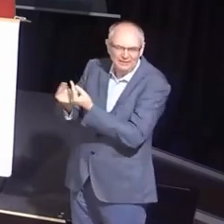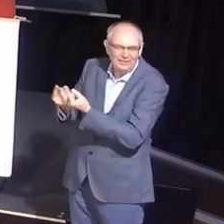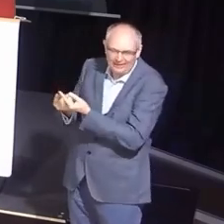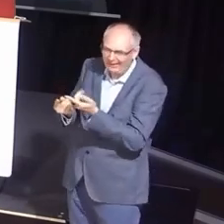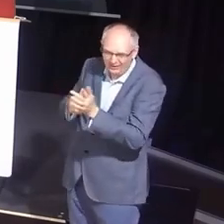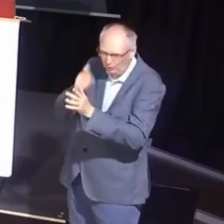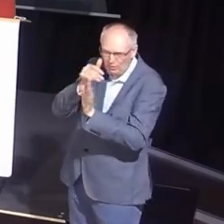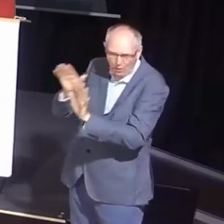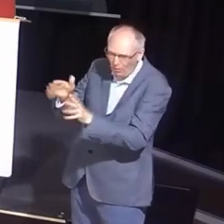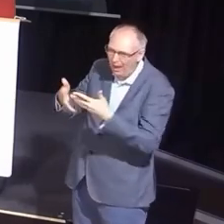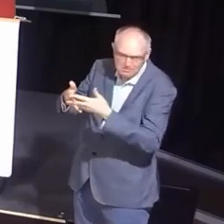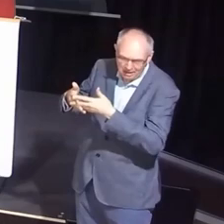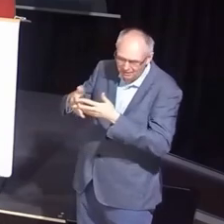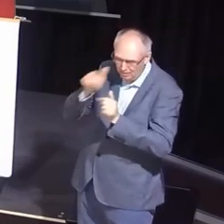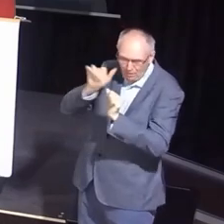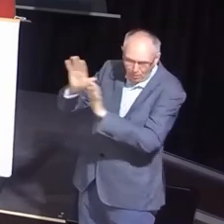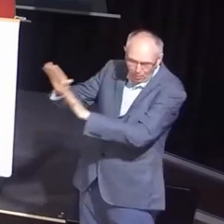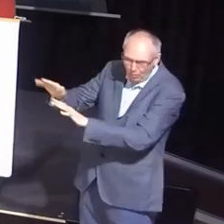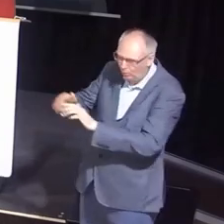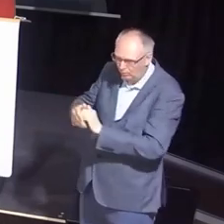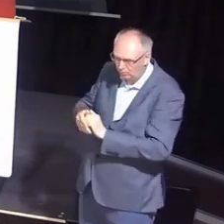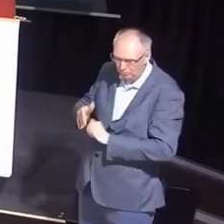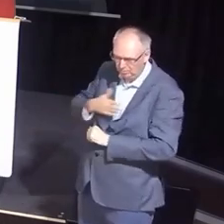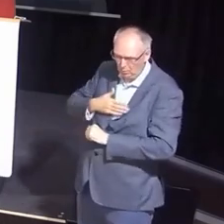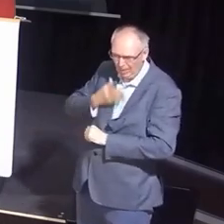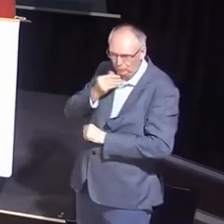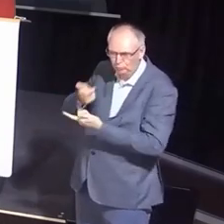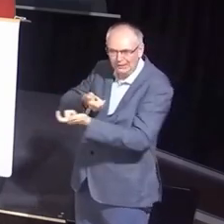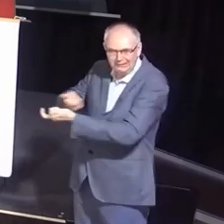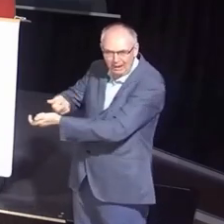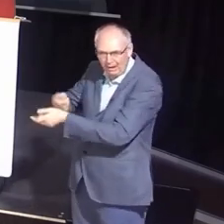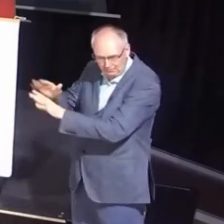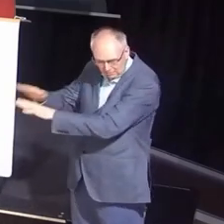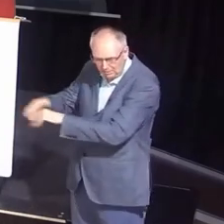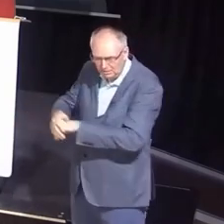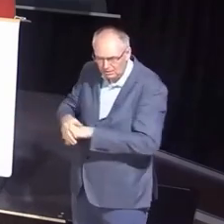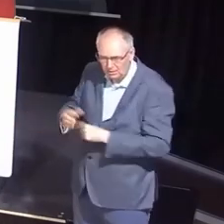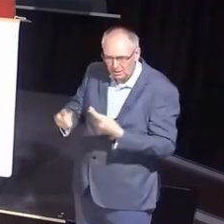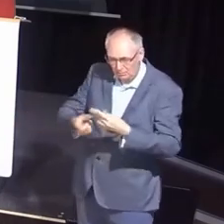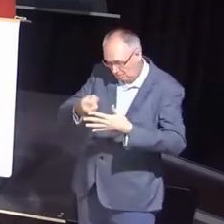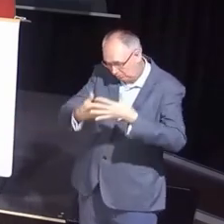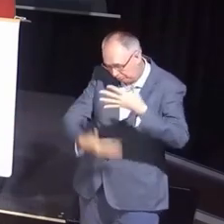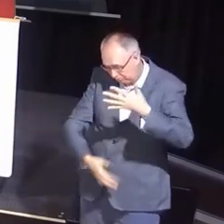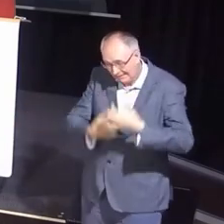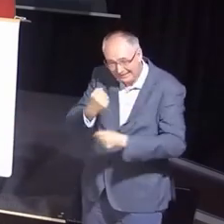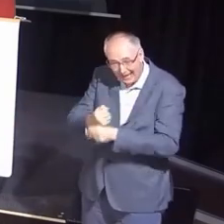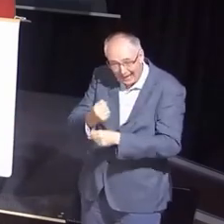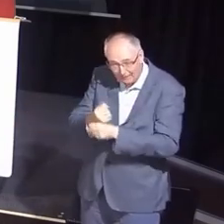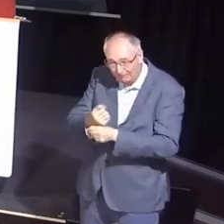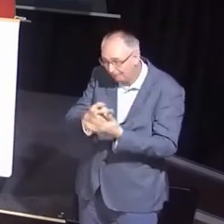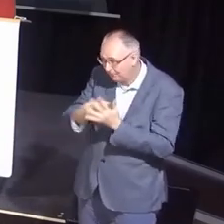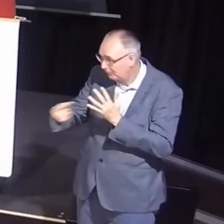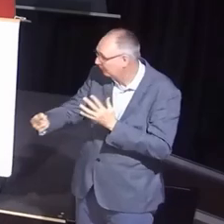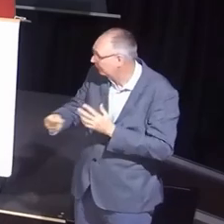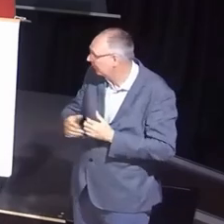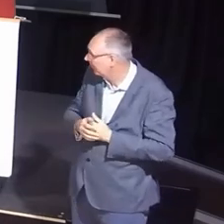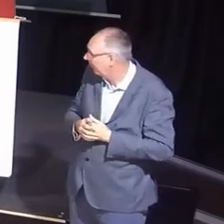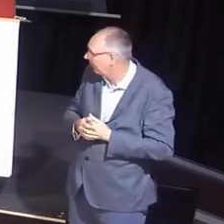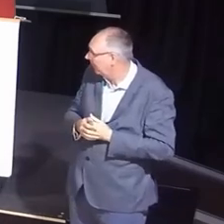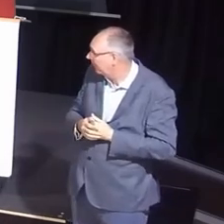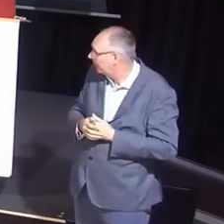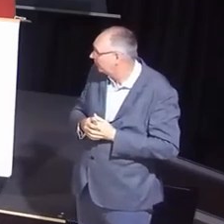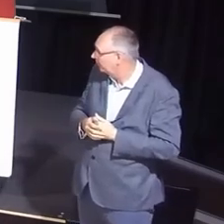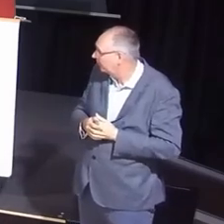what's going on in America right now. I don't play games with guns. But the types of games that are gun-oriented are